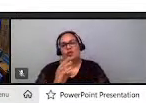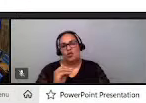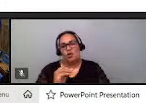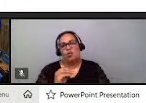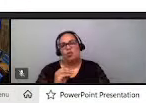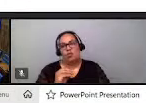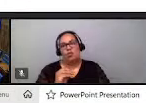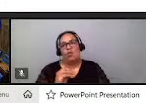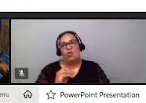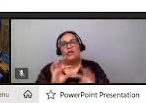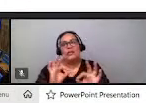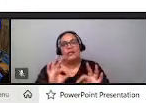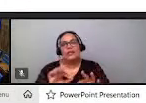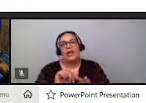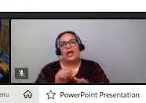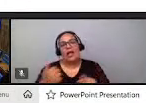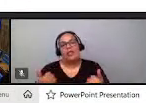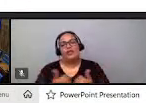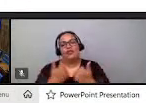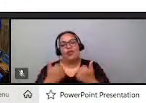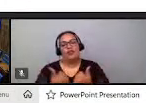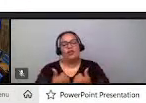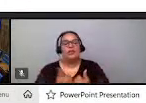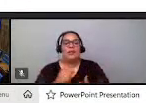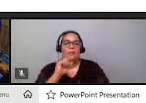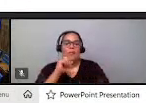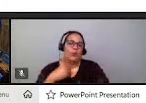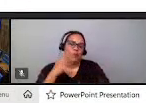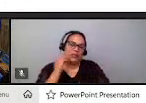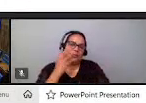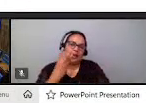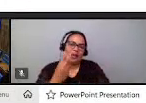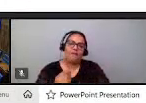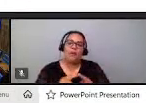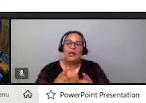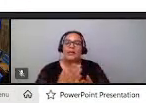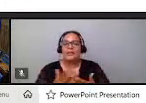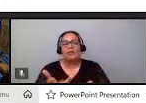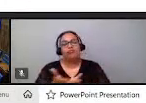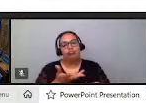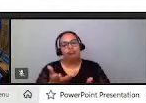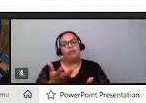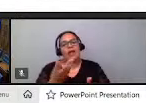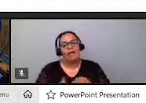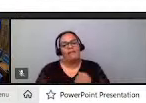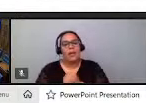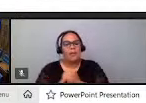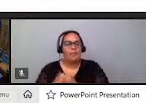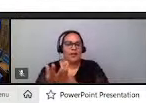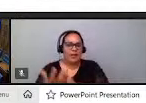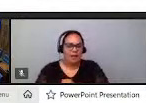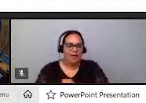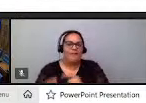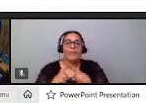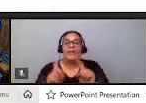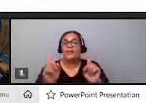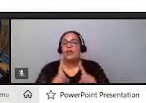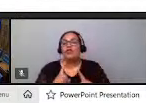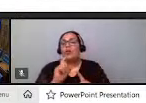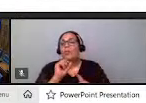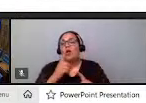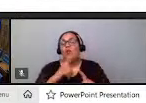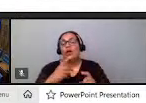um this is another challenge that we are faced with but uh there is some engagements that are happening uh especially as I've